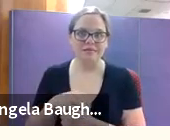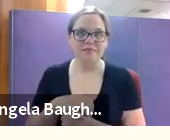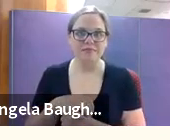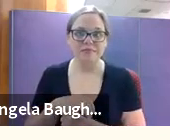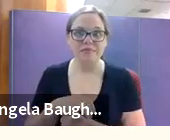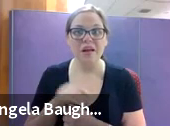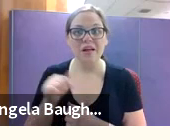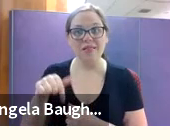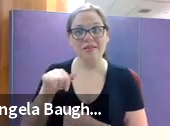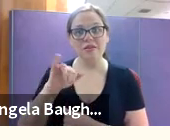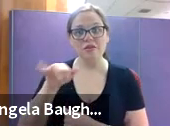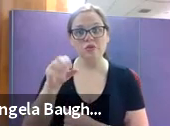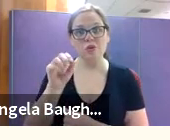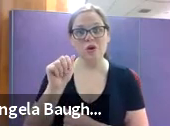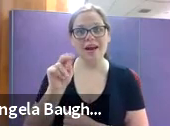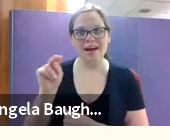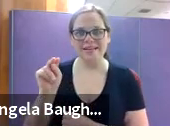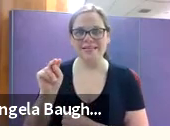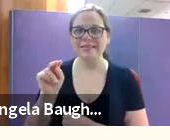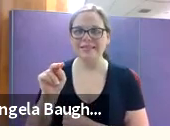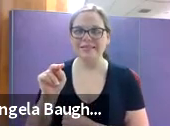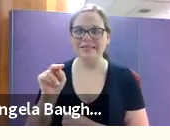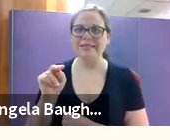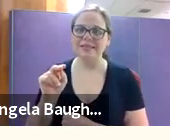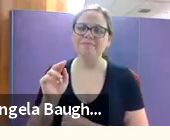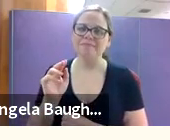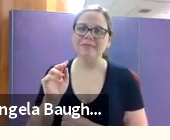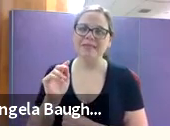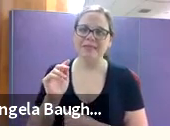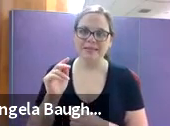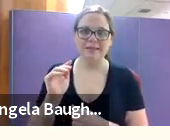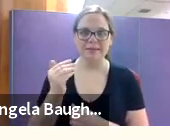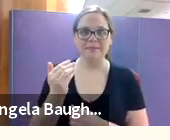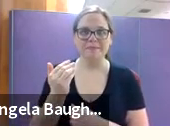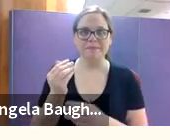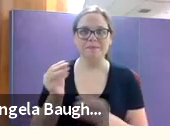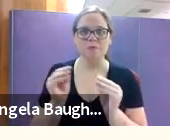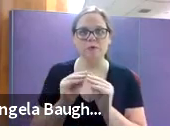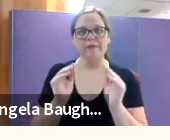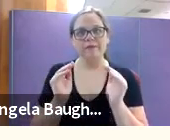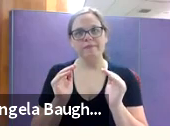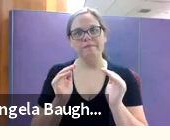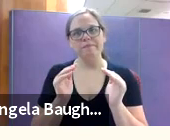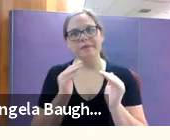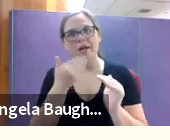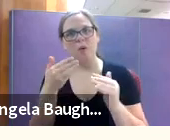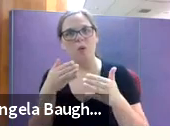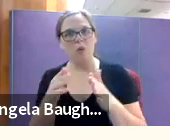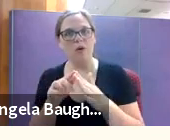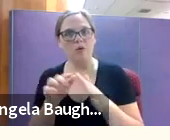This is Joanne speaking. It does seem a fairer way to do the allocations, Donna.